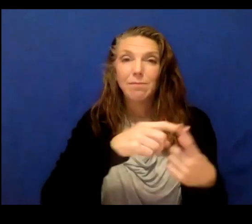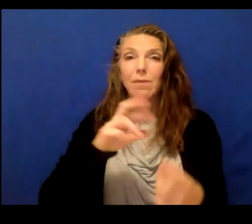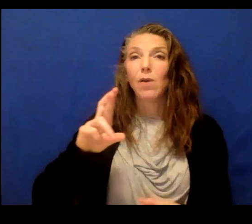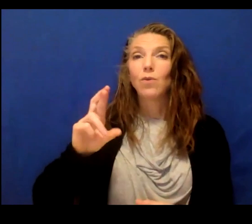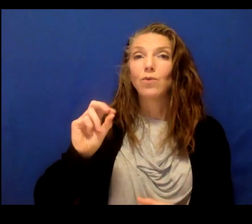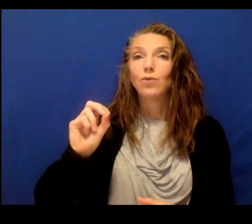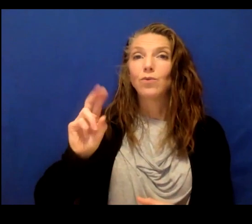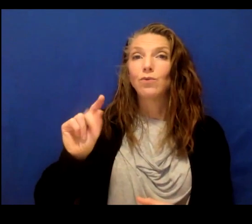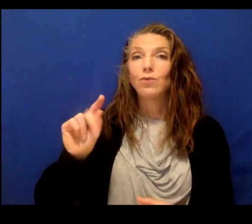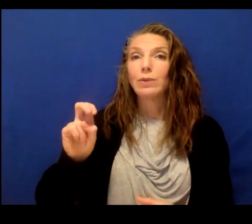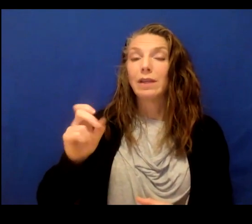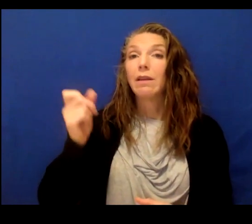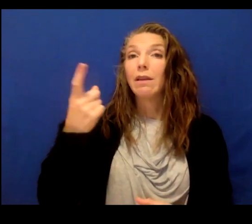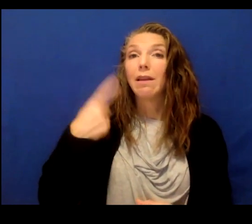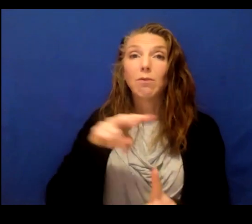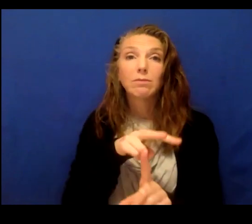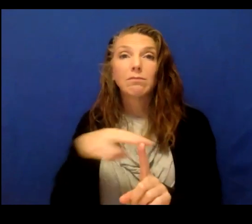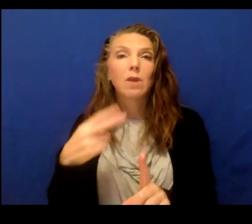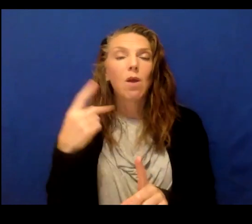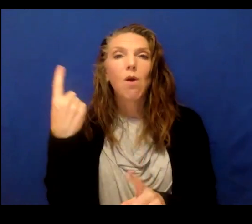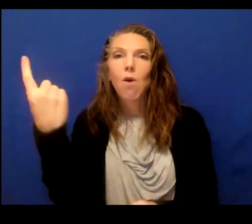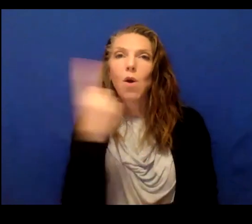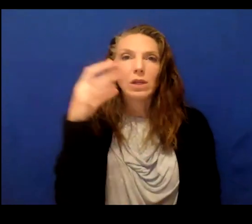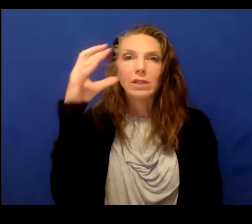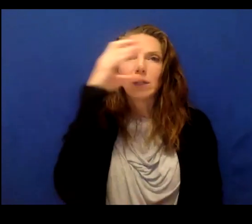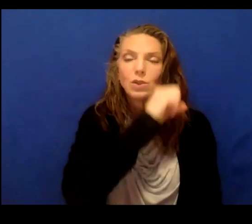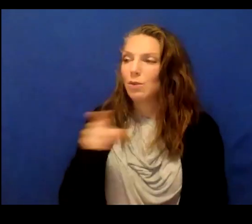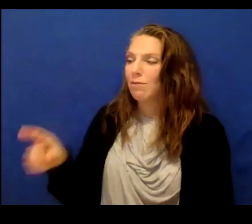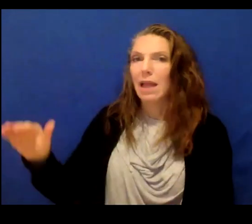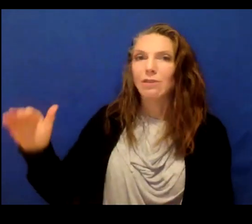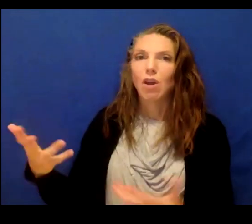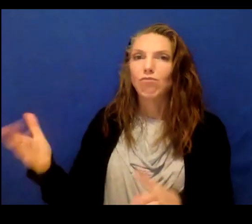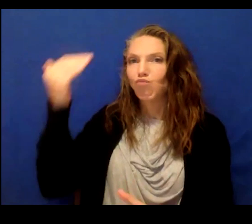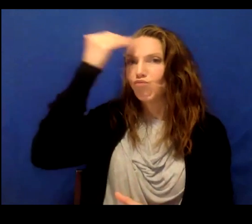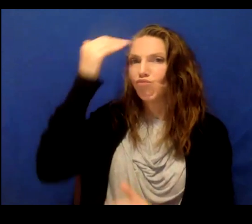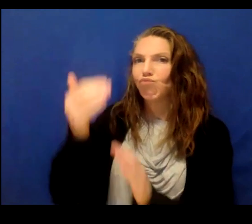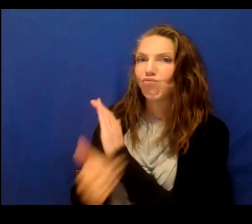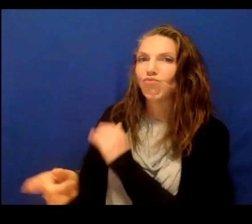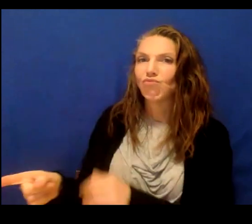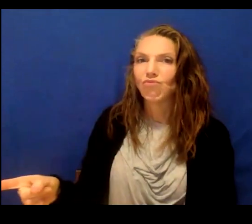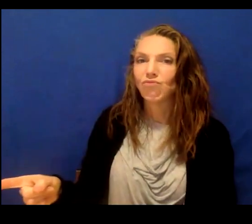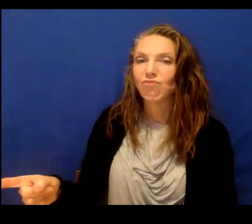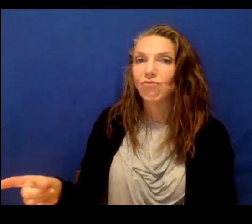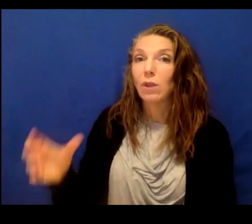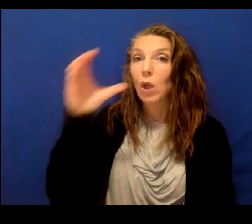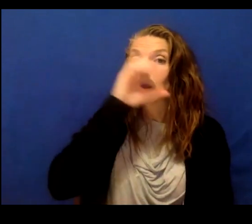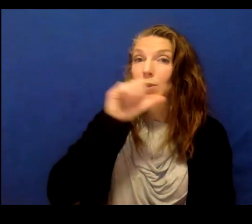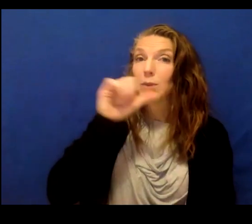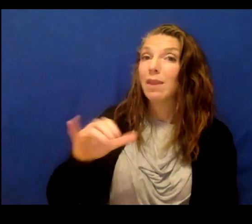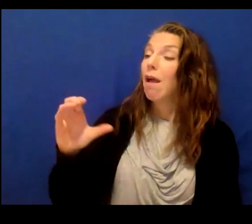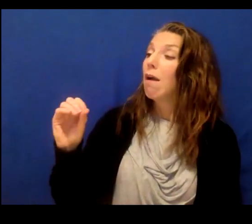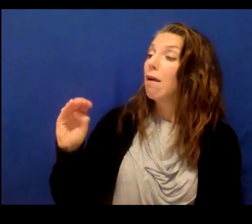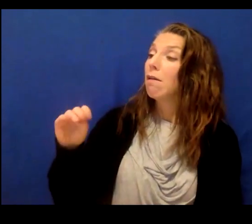is with this lens of always presuming the competence of every child in the environment. So when we presume competence,